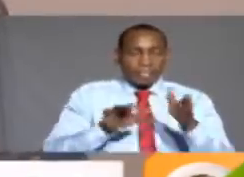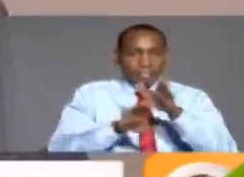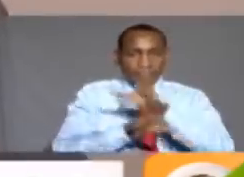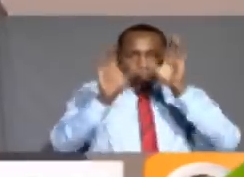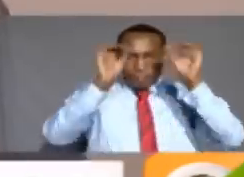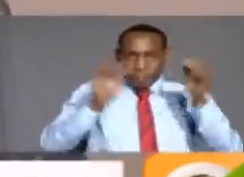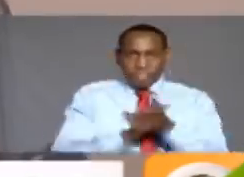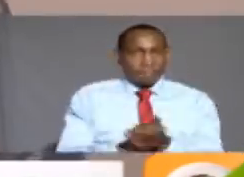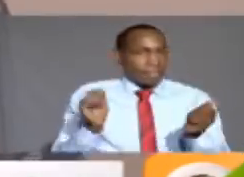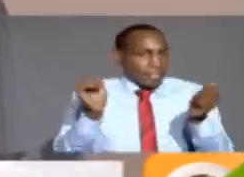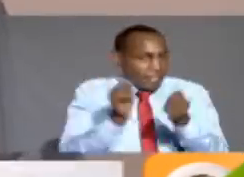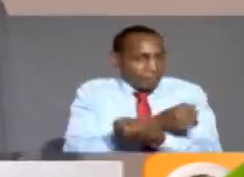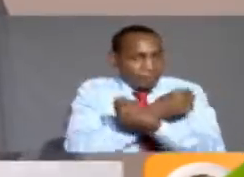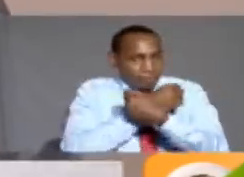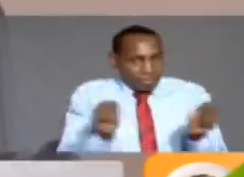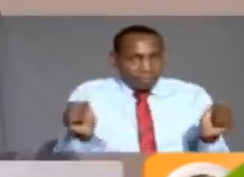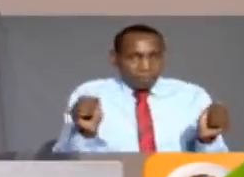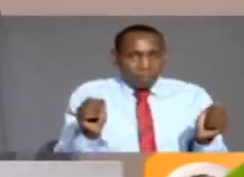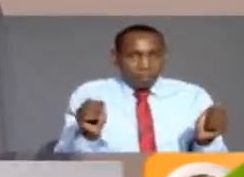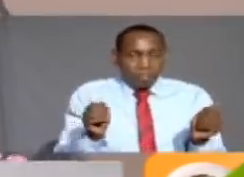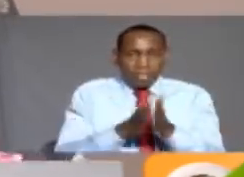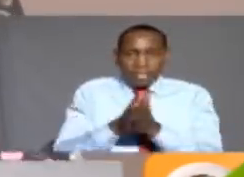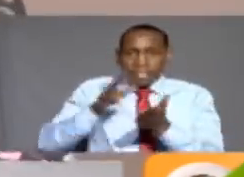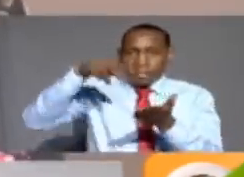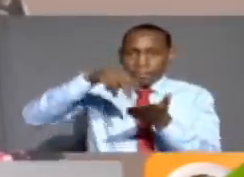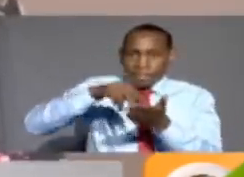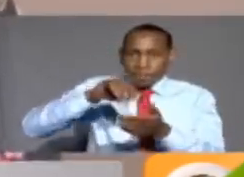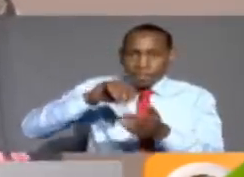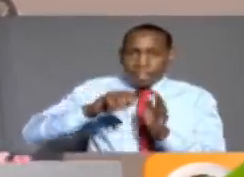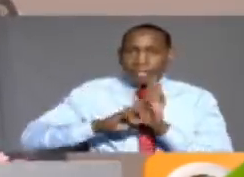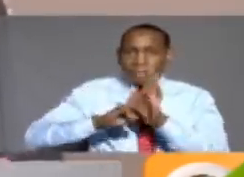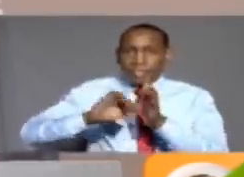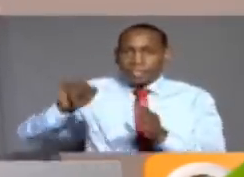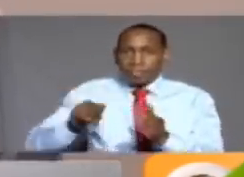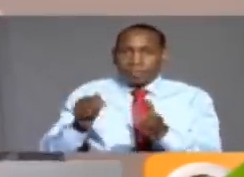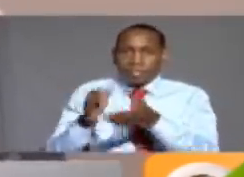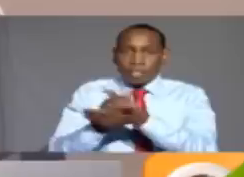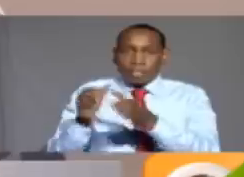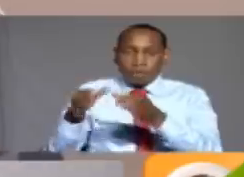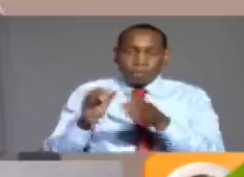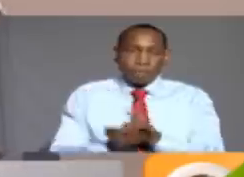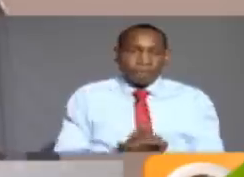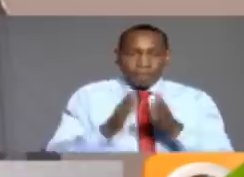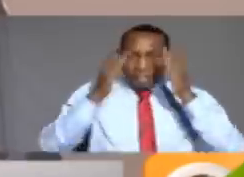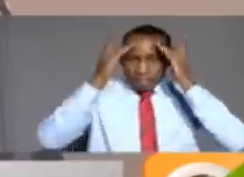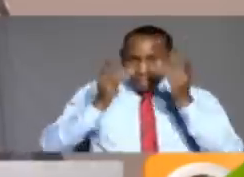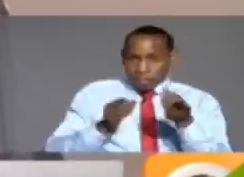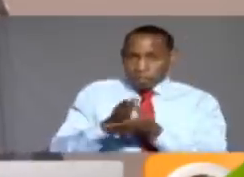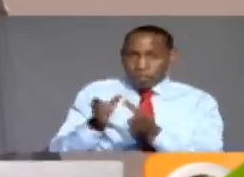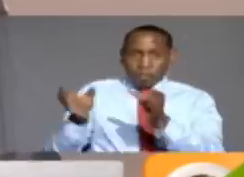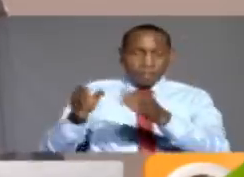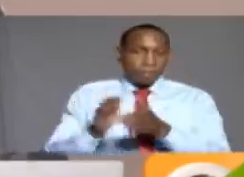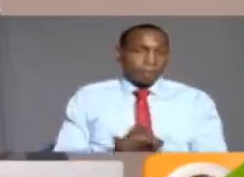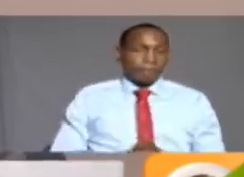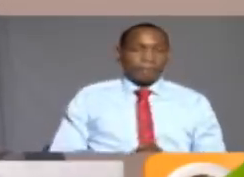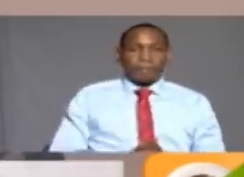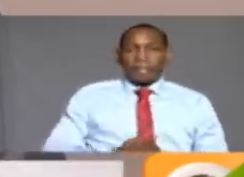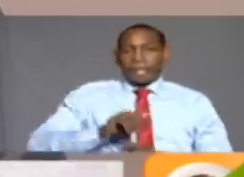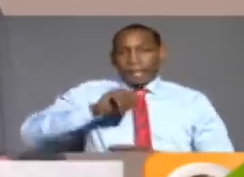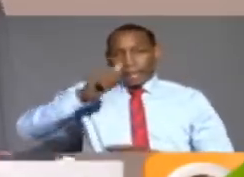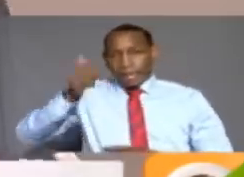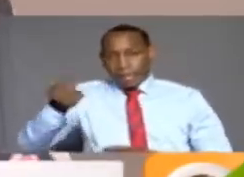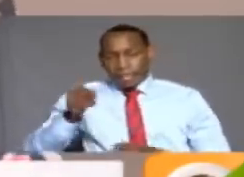president cannot be a candidate for Jubilee. And you know, those are decisions to be made by the party. And then the other thing is